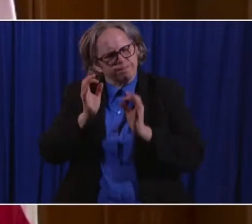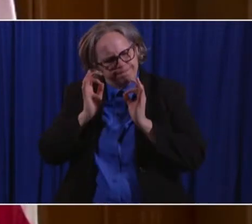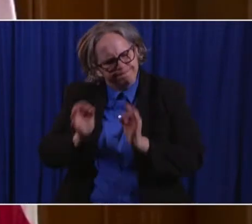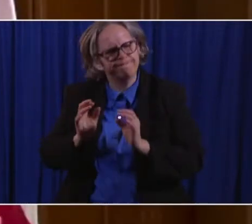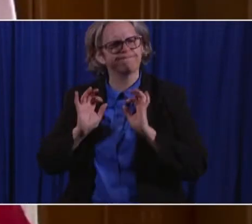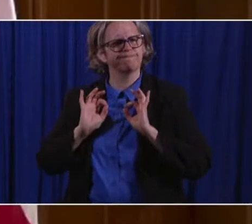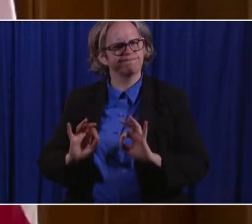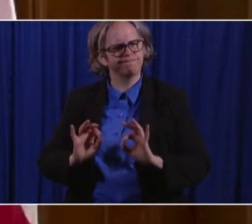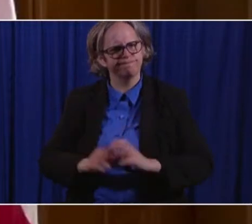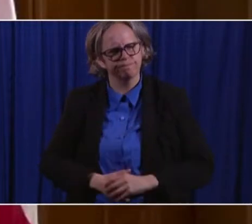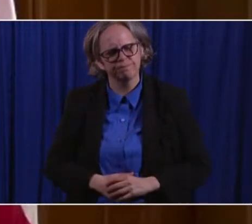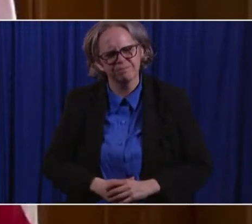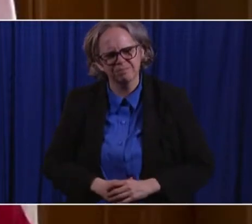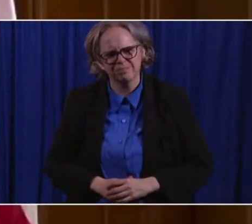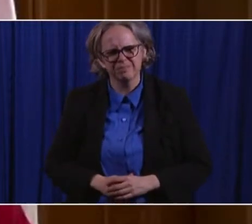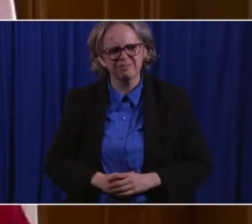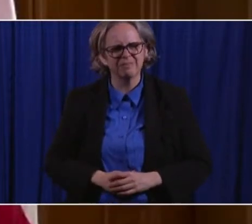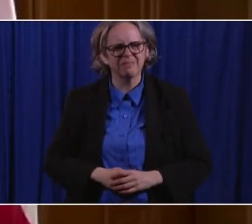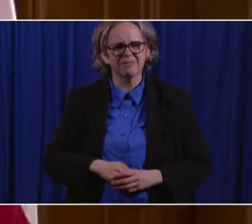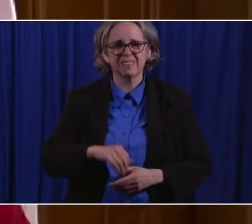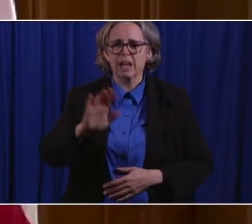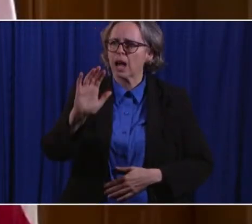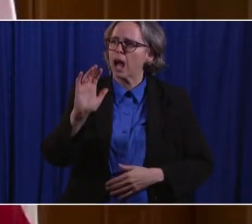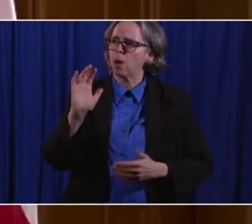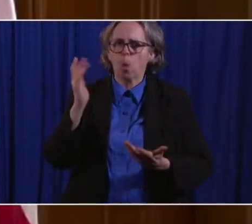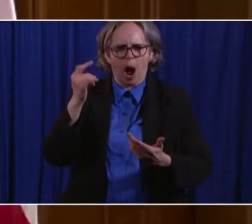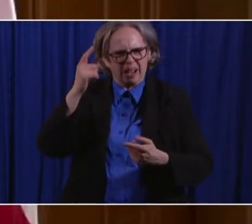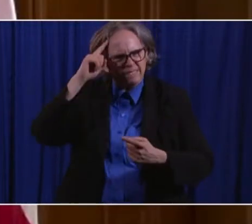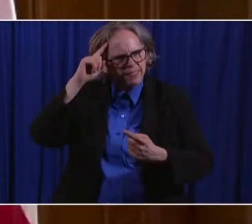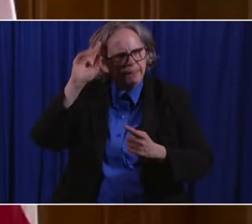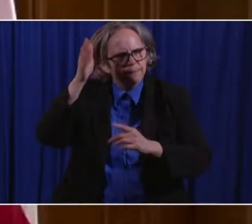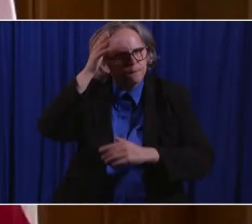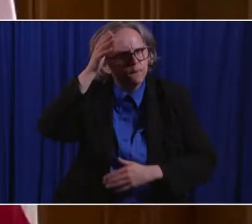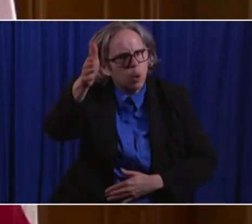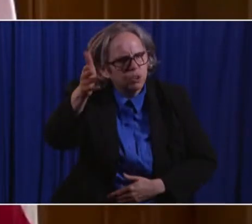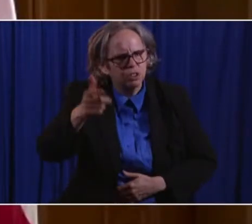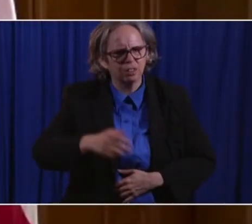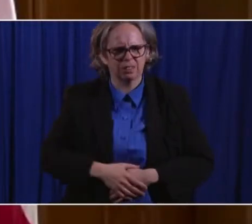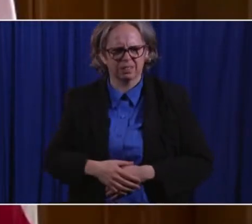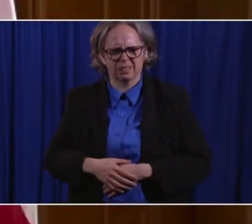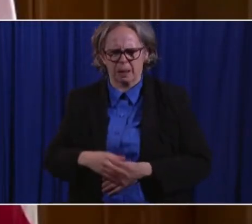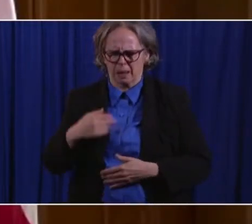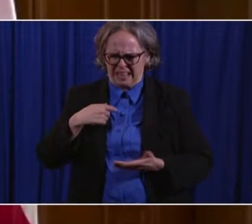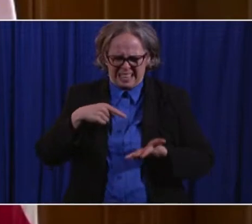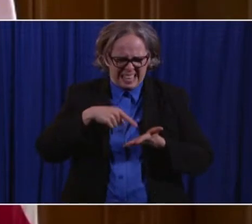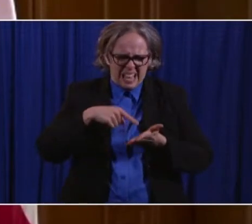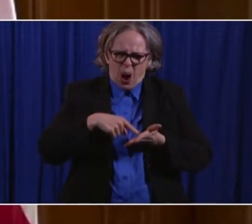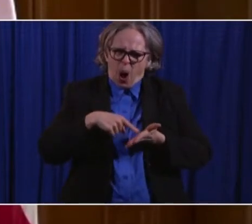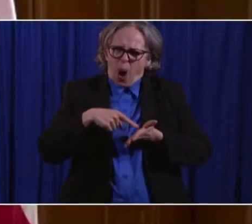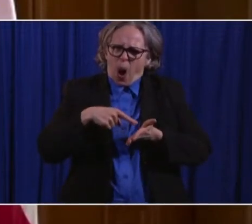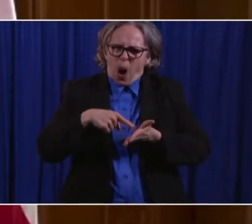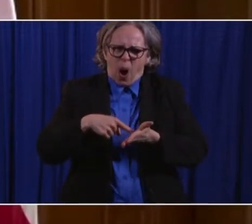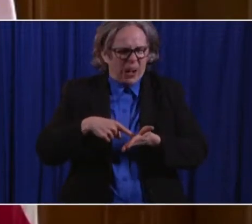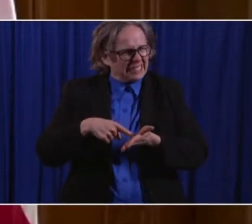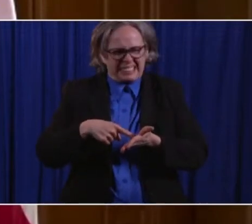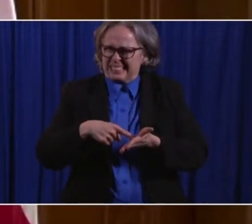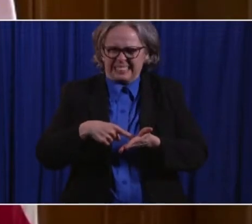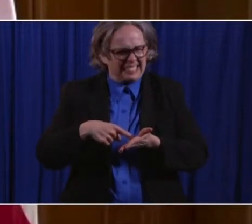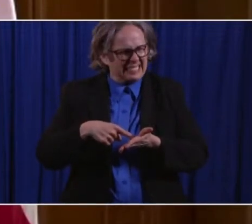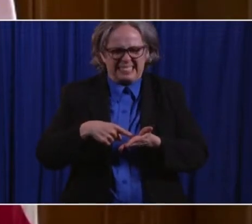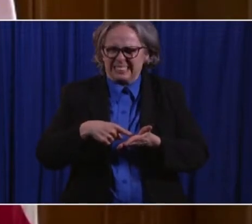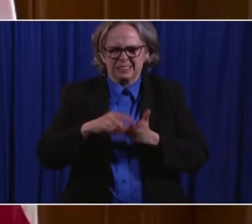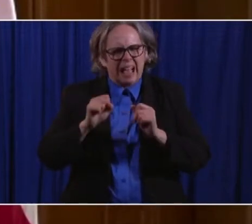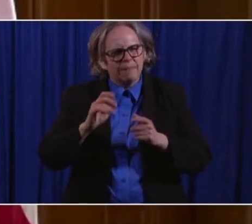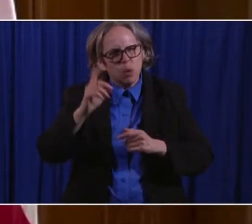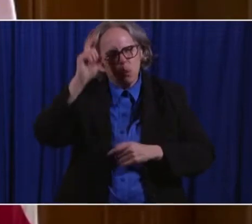of future problems that we might have in a much better shape. And it's the wise thing to